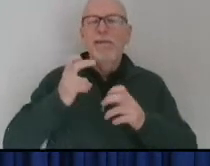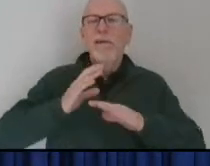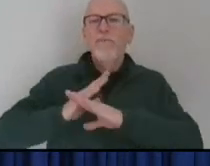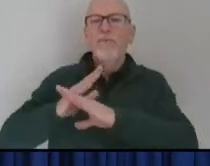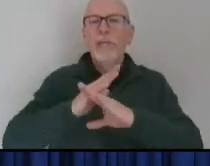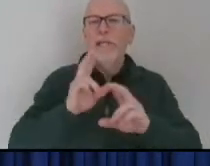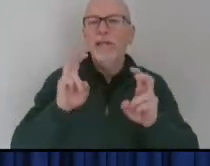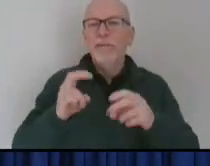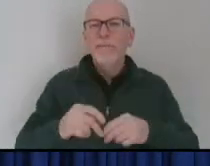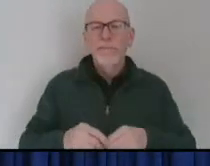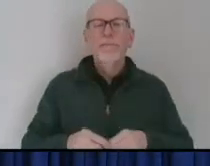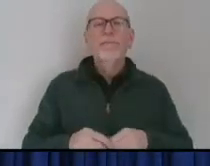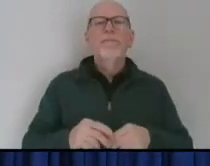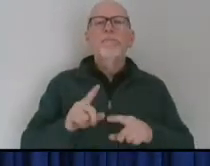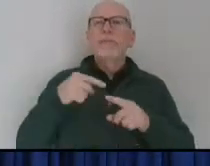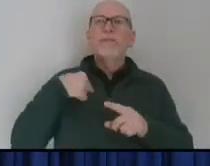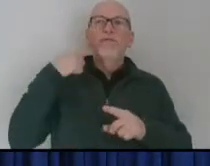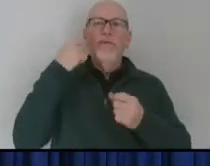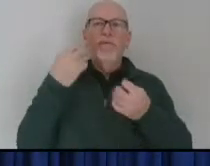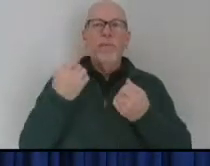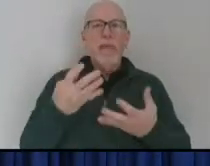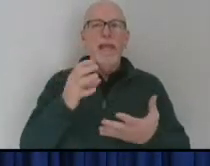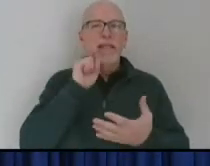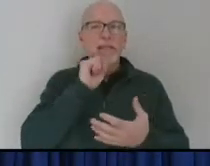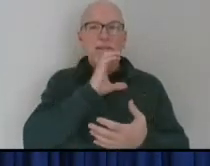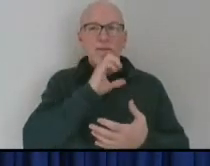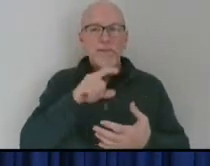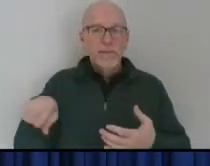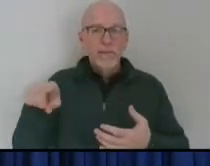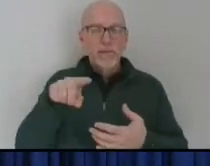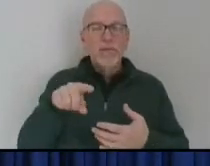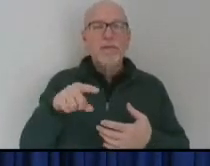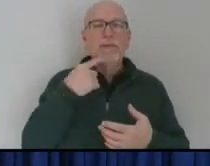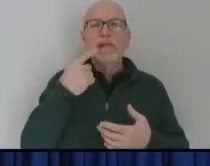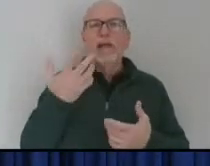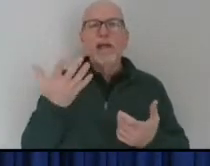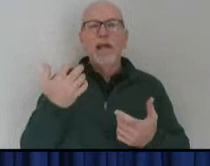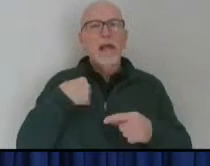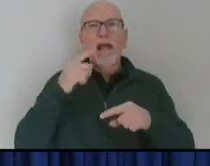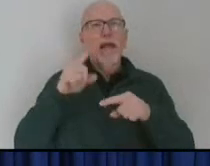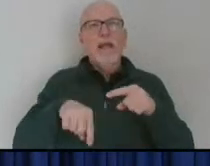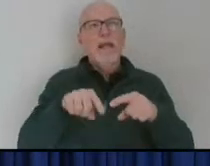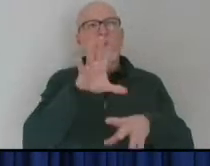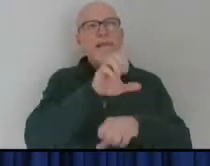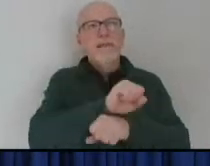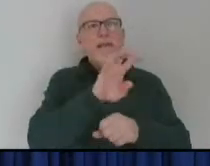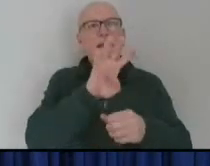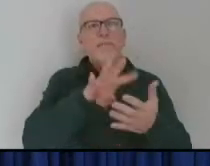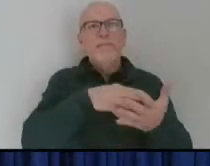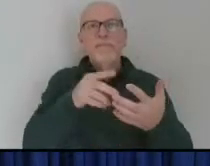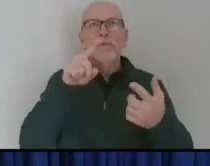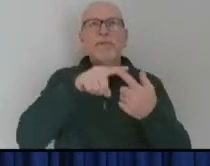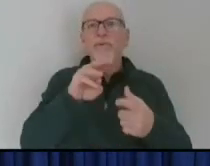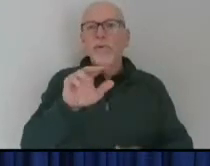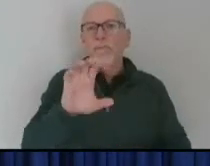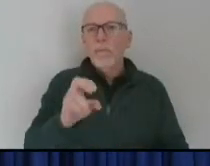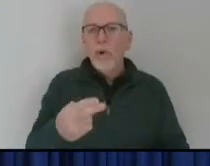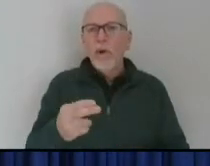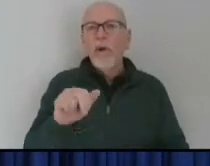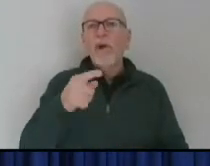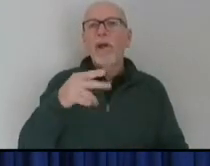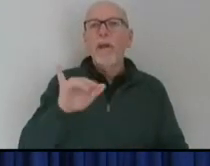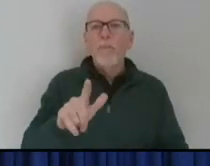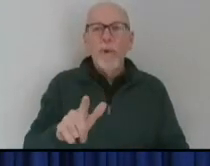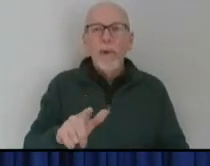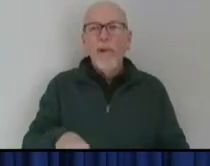on vaccines is I'm hearing from a lot of seniors who are saying, I couldn't get an appointment until March or April.